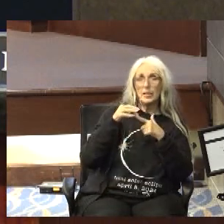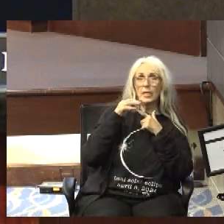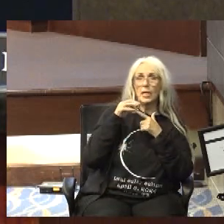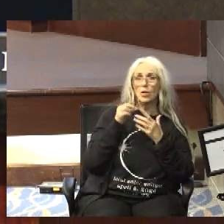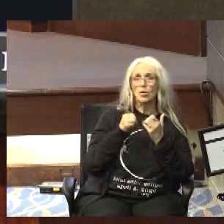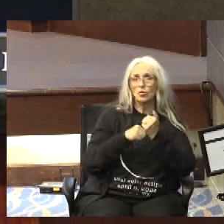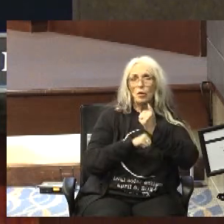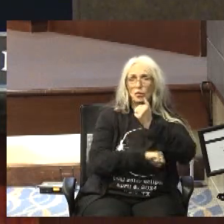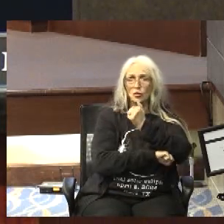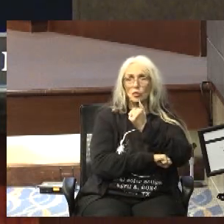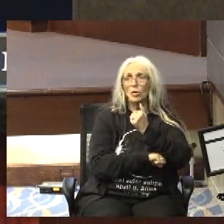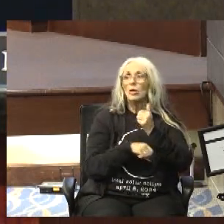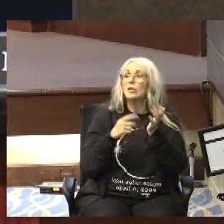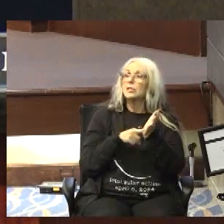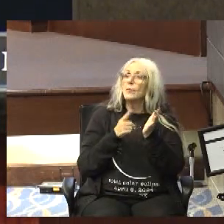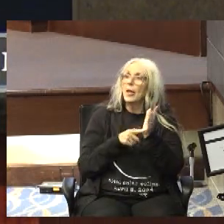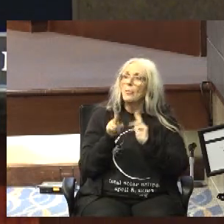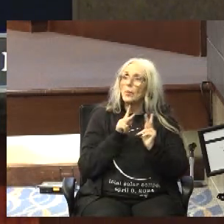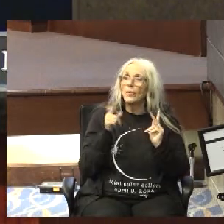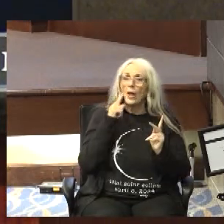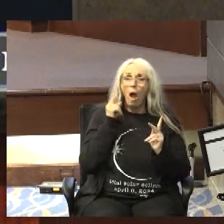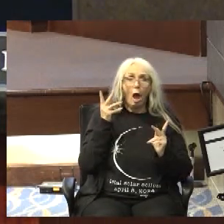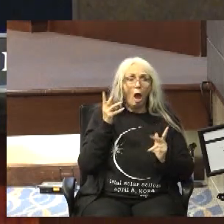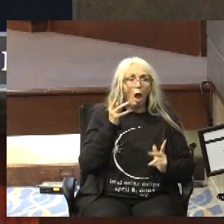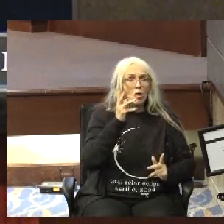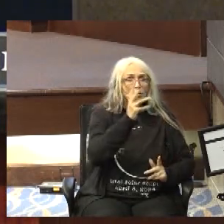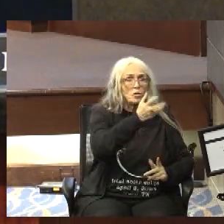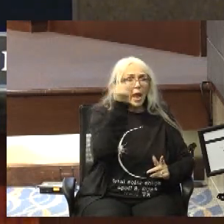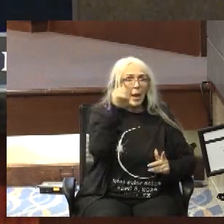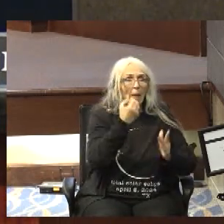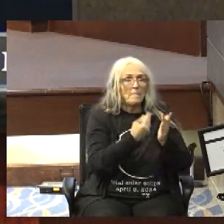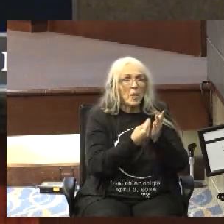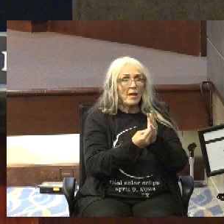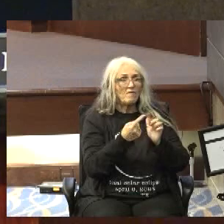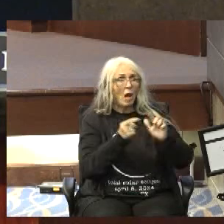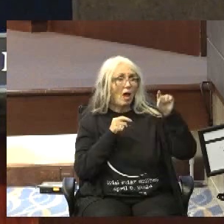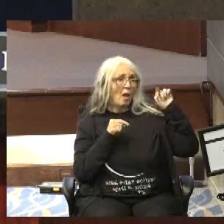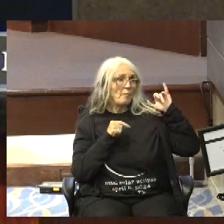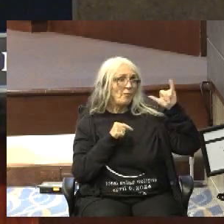structure, because sometimes people think that we're taking money from